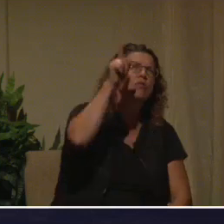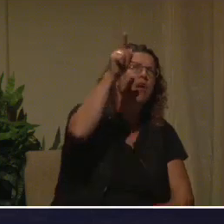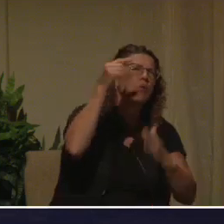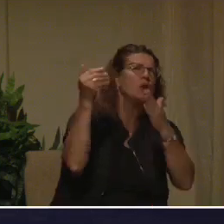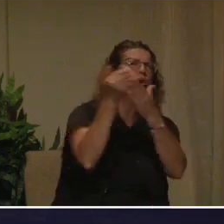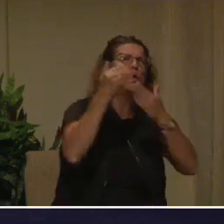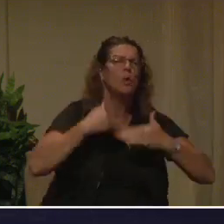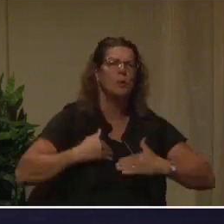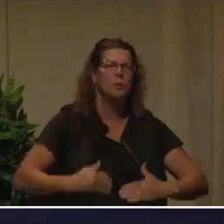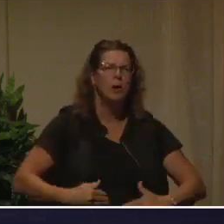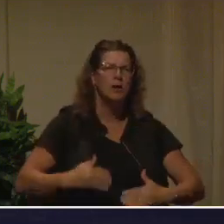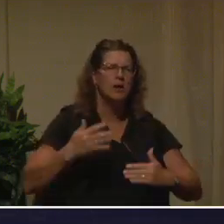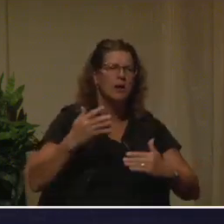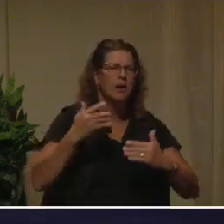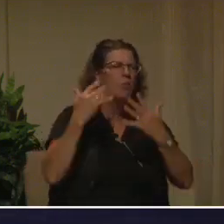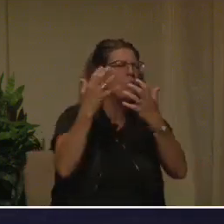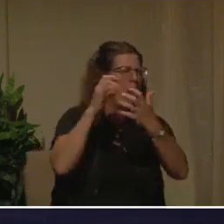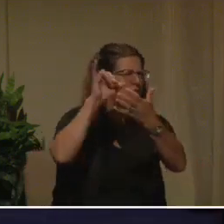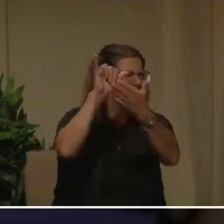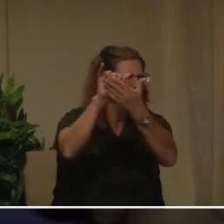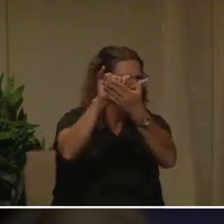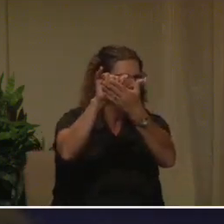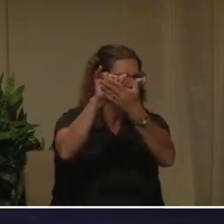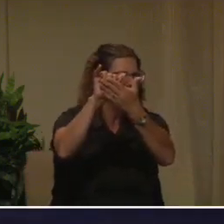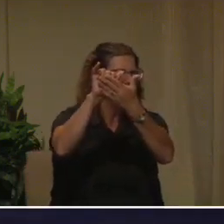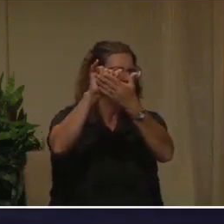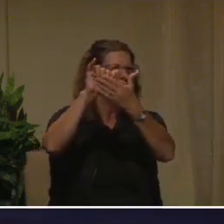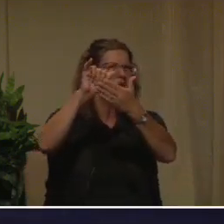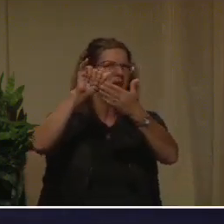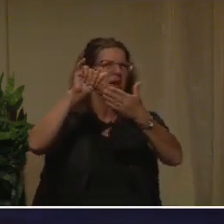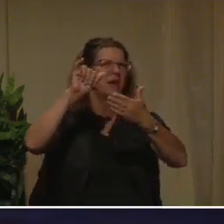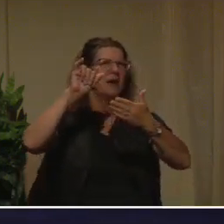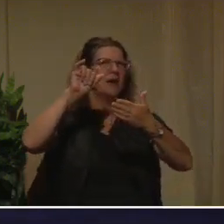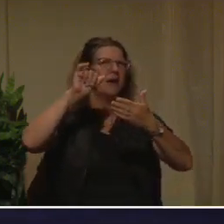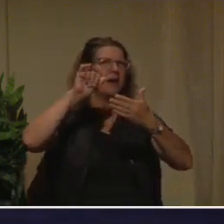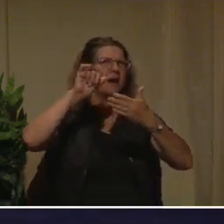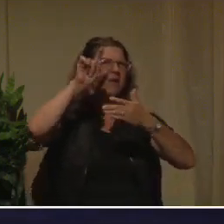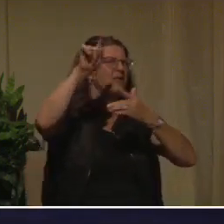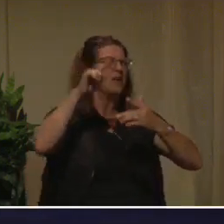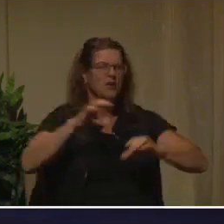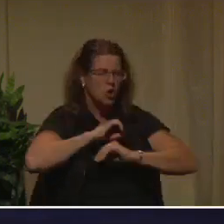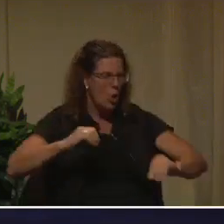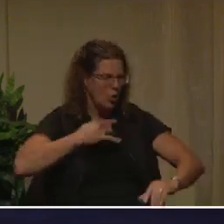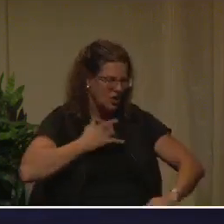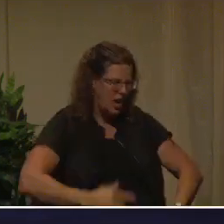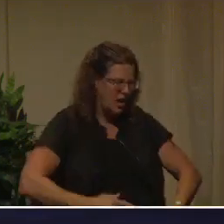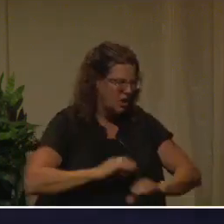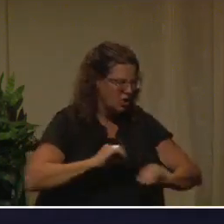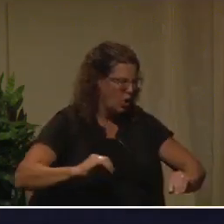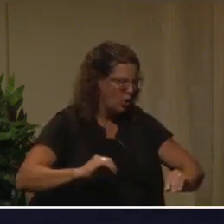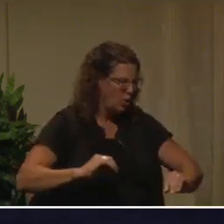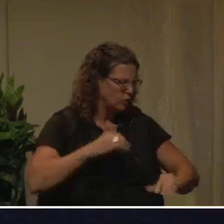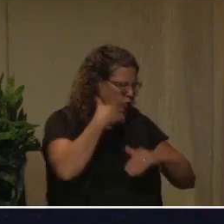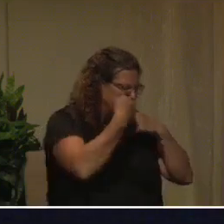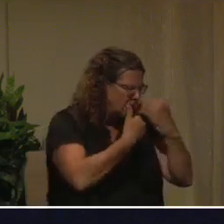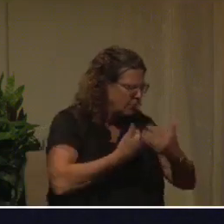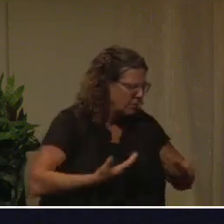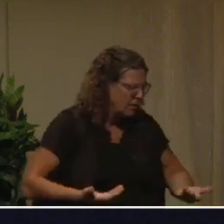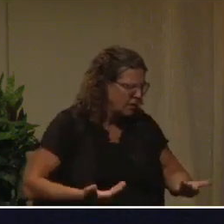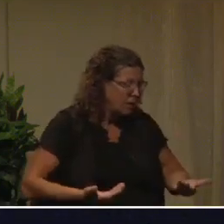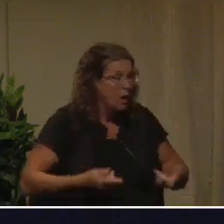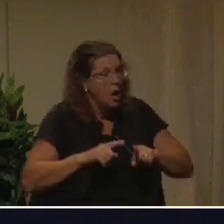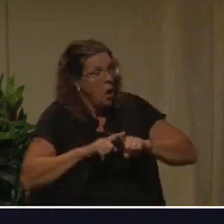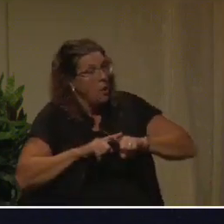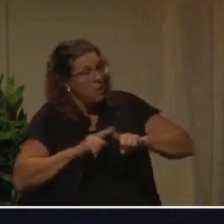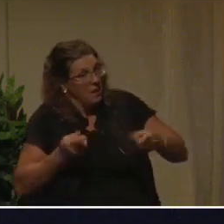Because when we are clothed, we will not be found naked. For while we are in this tent,